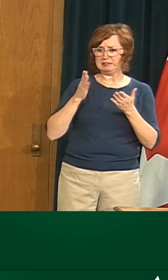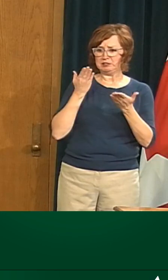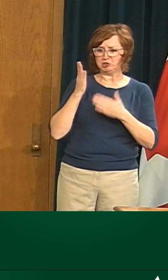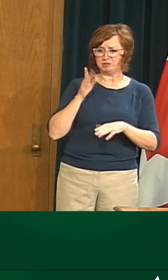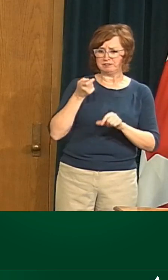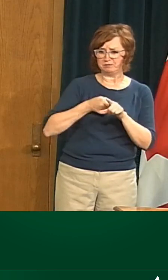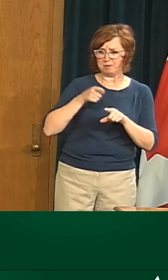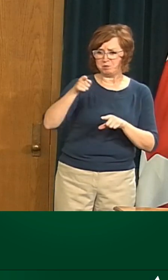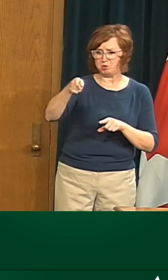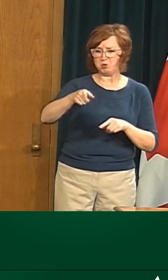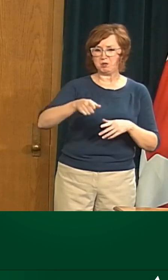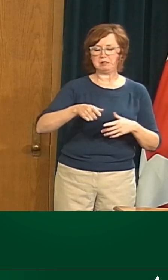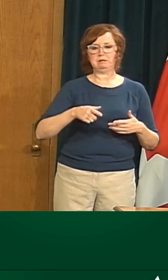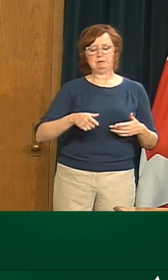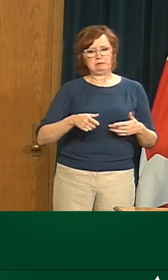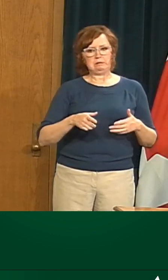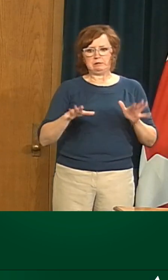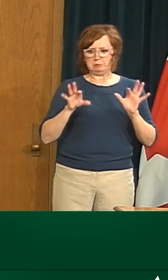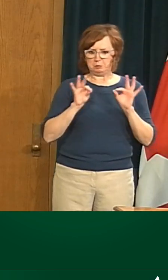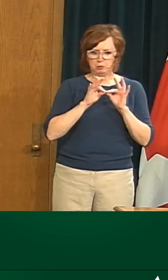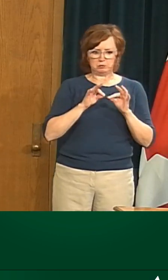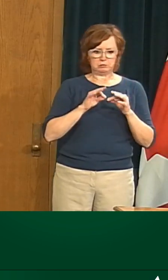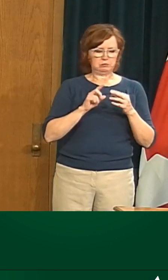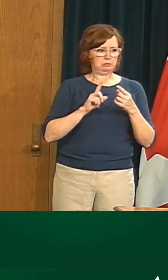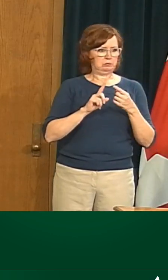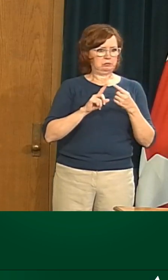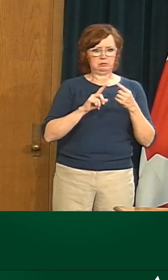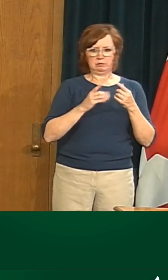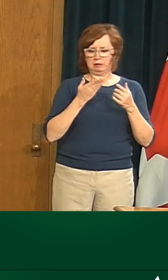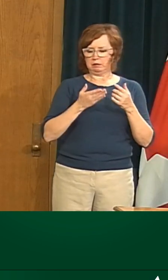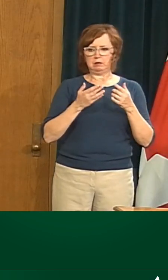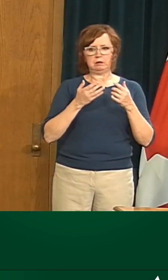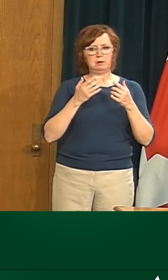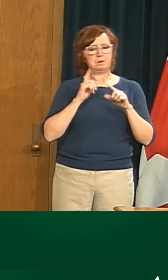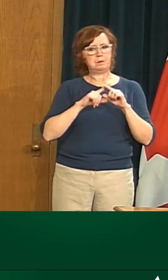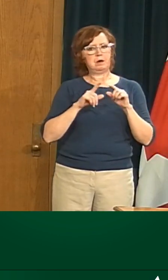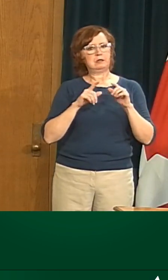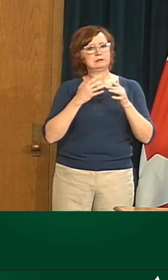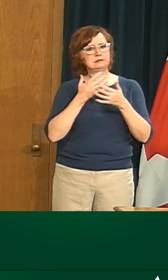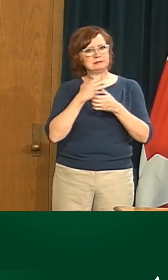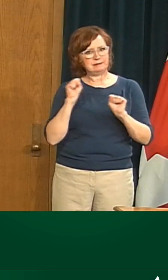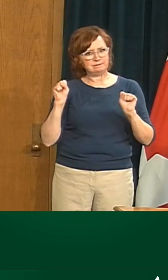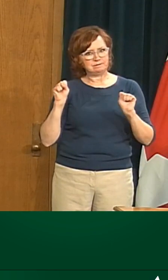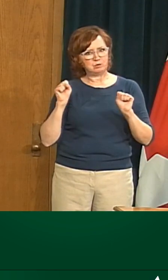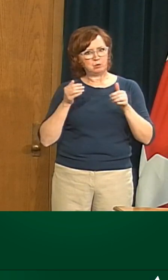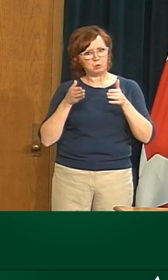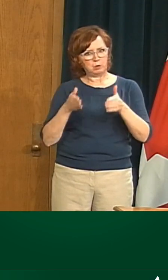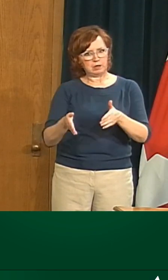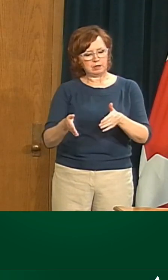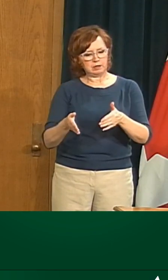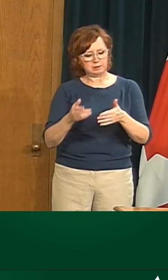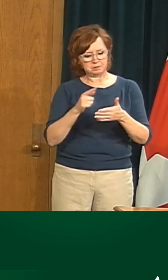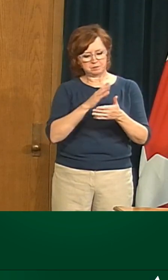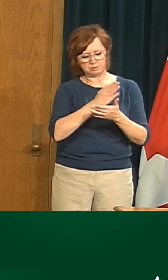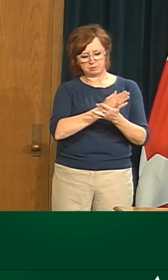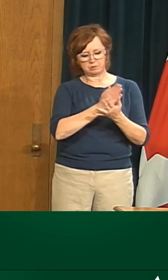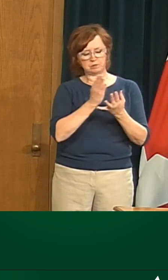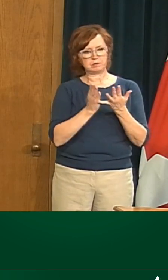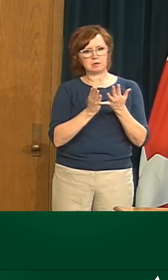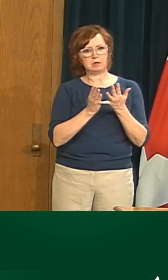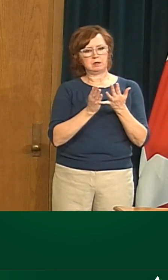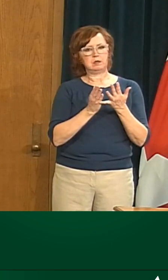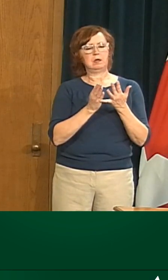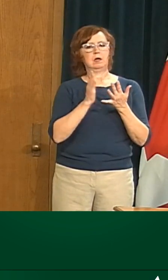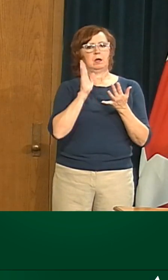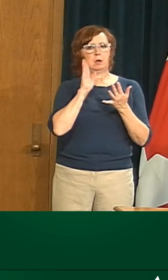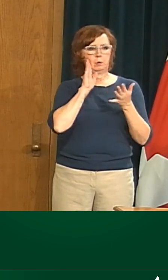other healthcare needs or other personal services in as safe a manner as possible. And then we need to continue to monitor closely how that